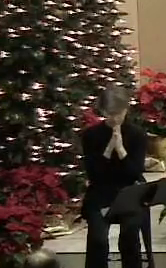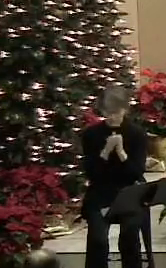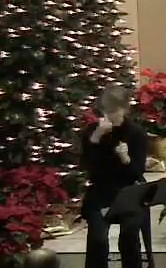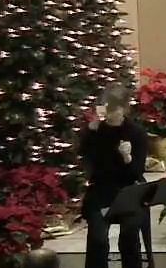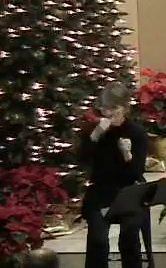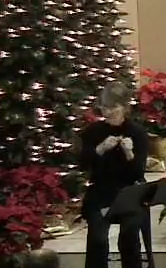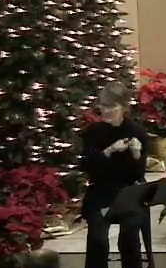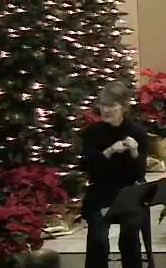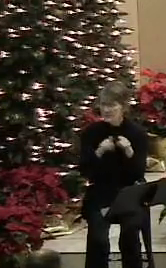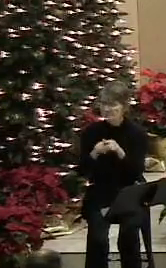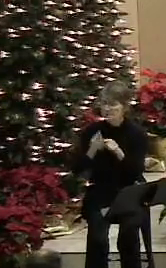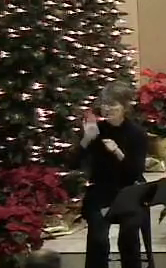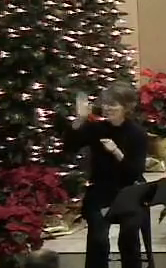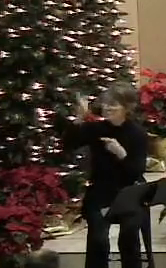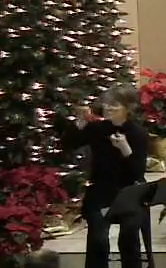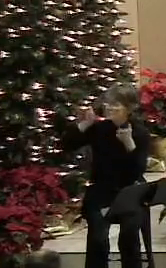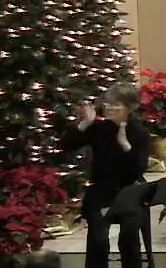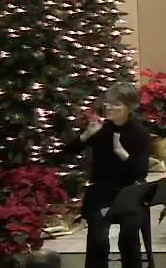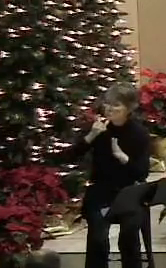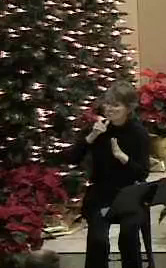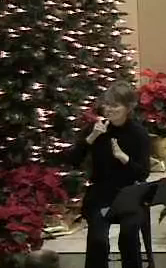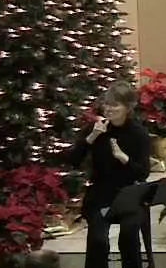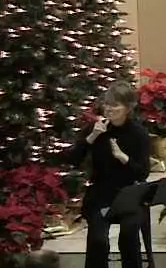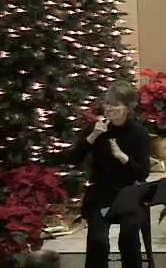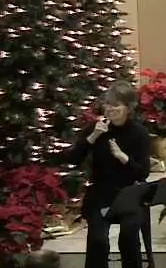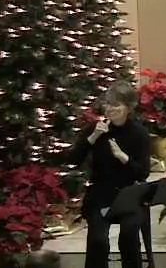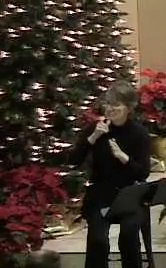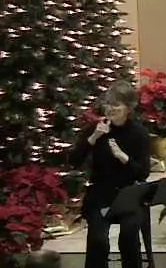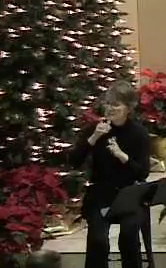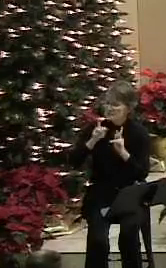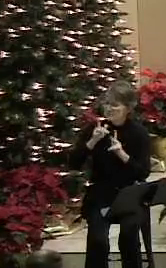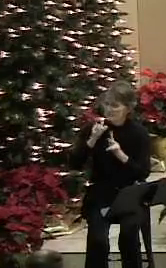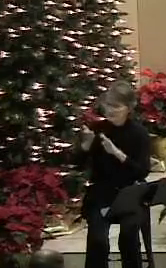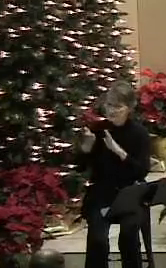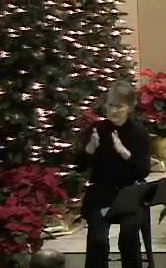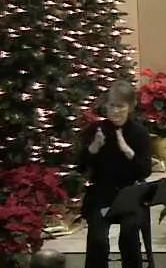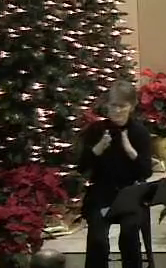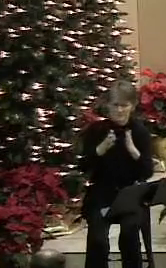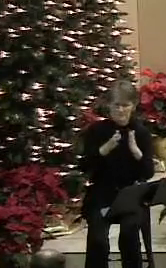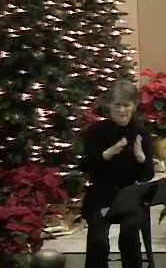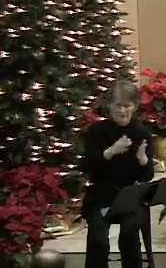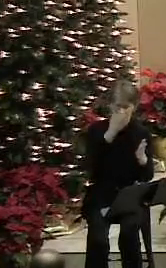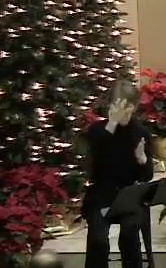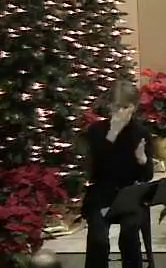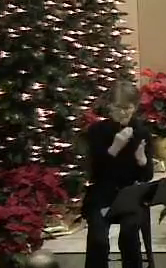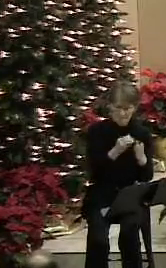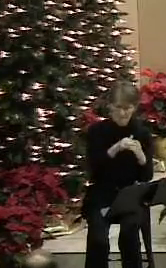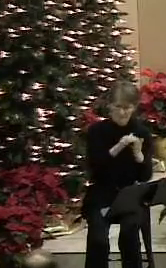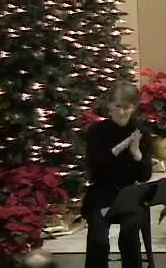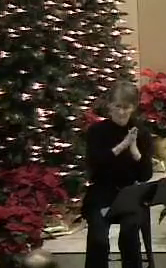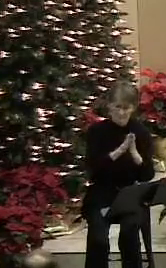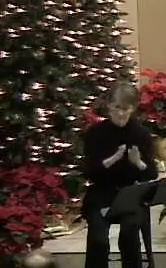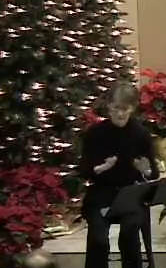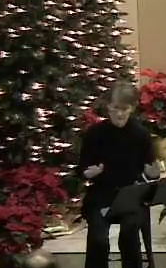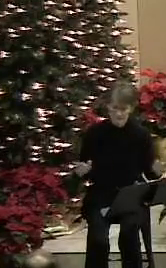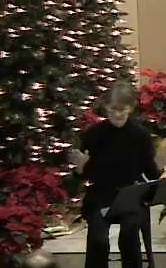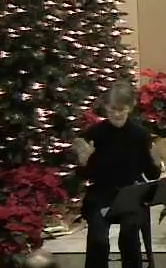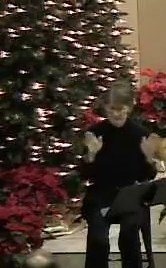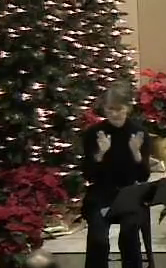Remember also, Lord, your servants who have gone before us with the sign of faith and rest in the sleep of peace.